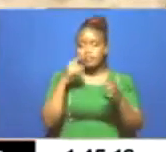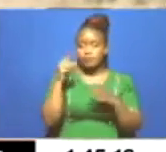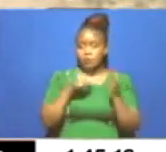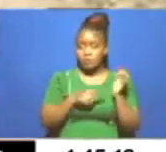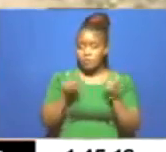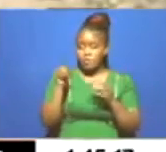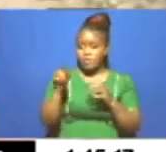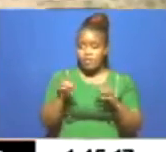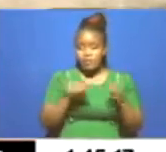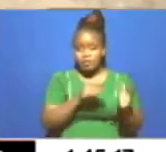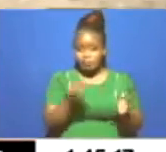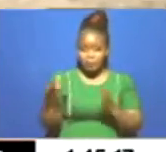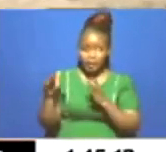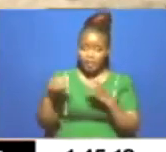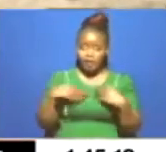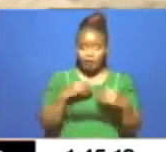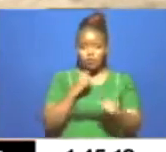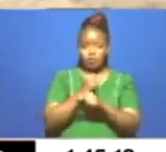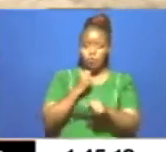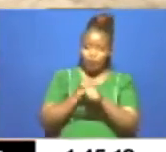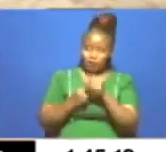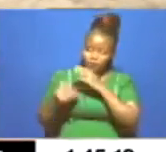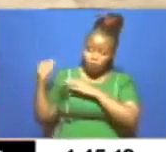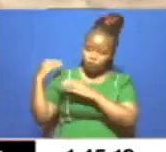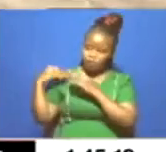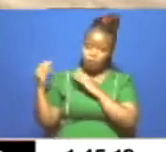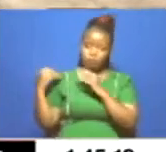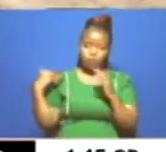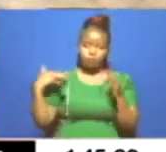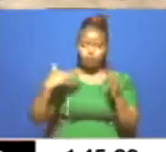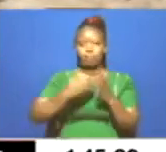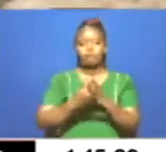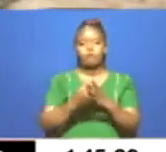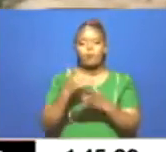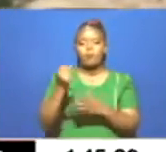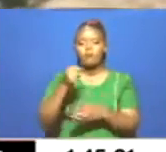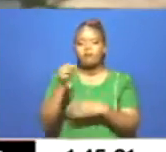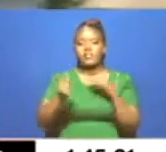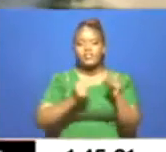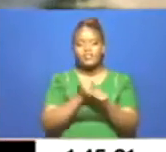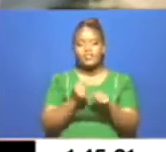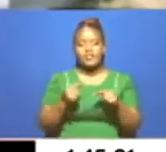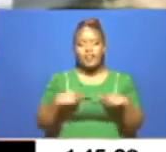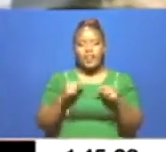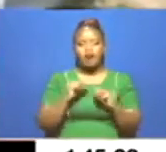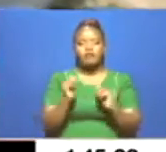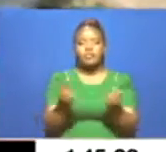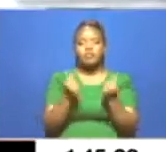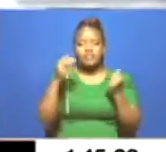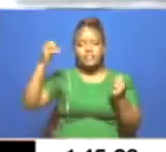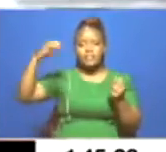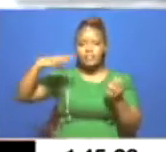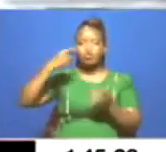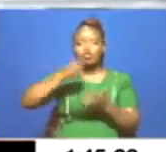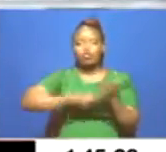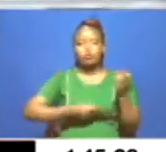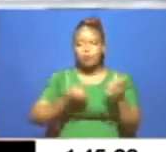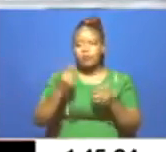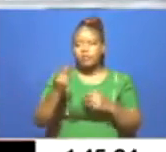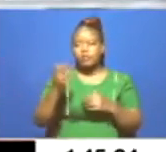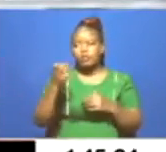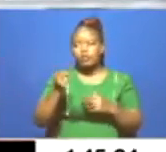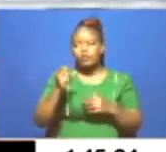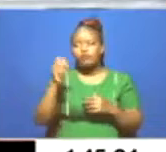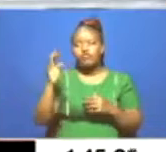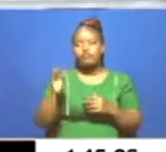in operation for 5 years and they have been able to save electricity cost by 25%. The plant has been in